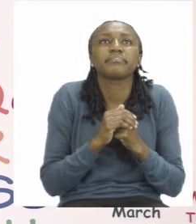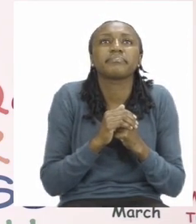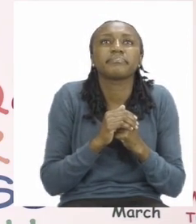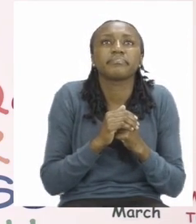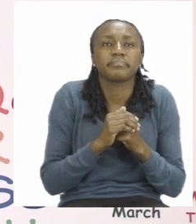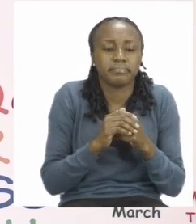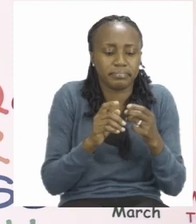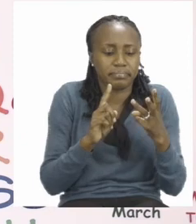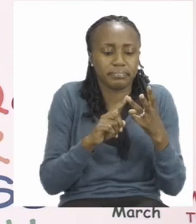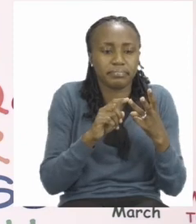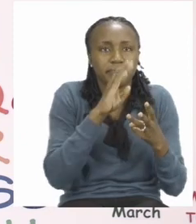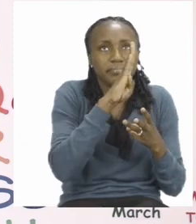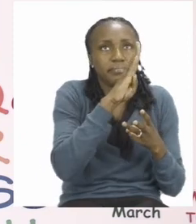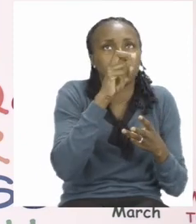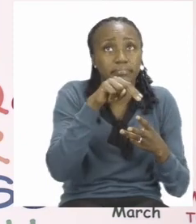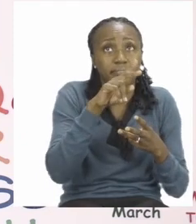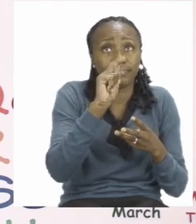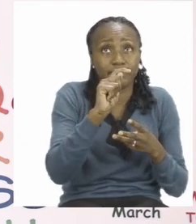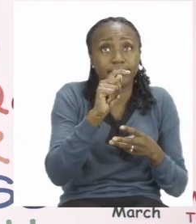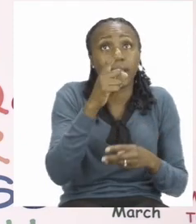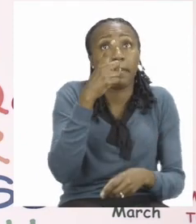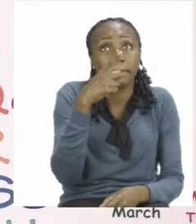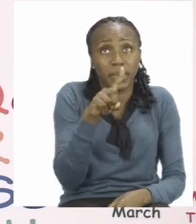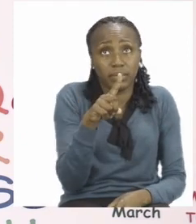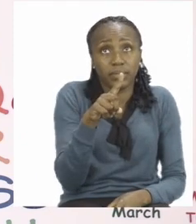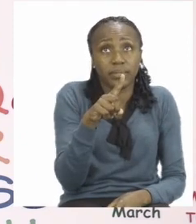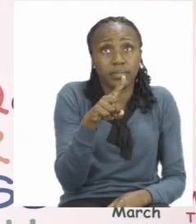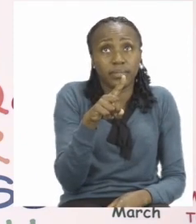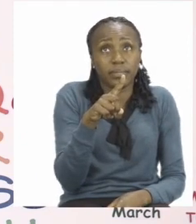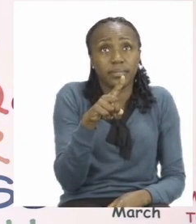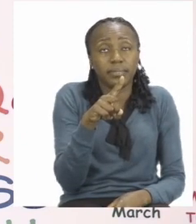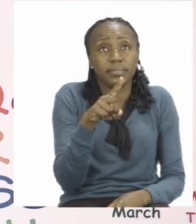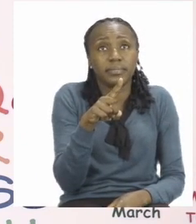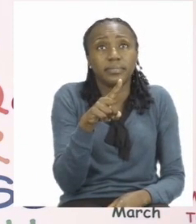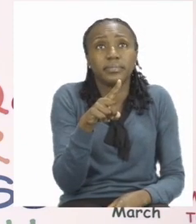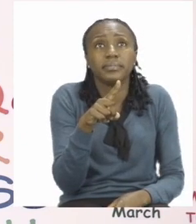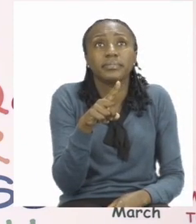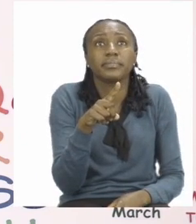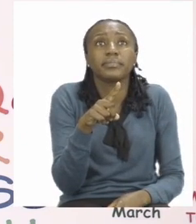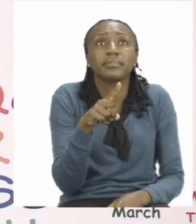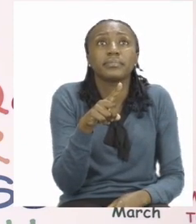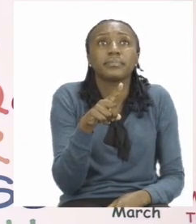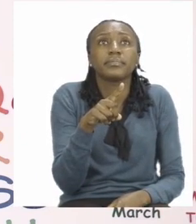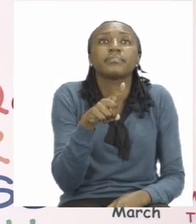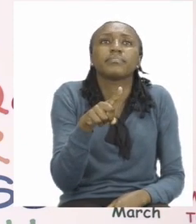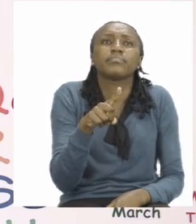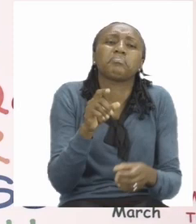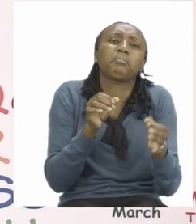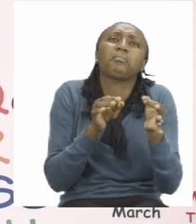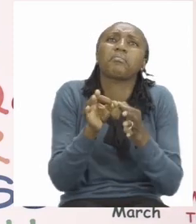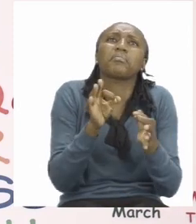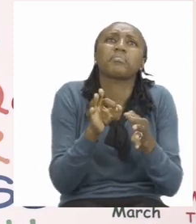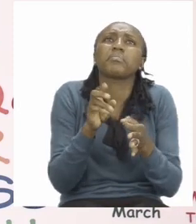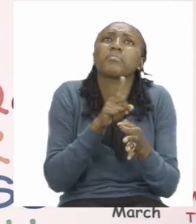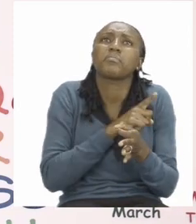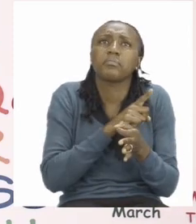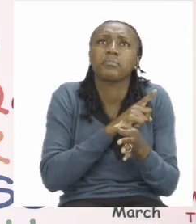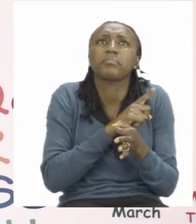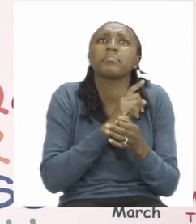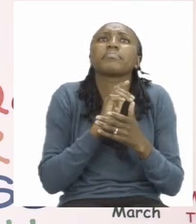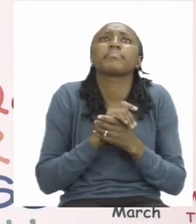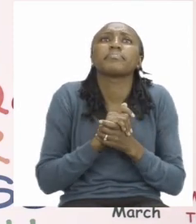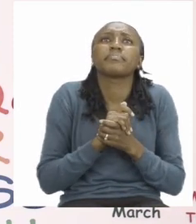choices. Then, we have the word but, where we have an excuse to give.